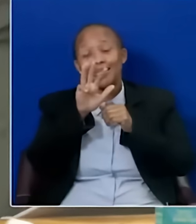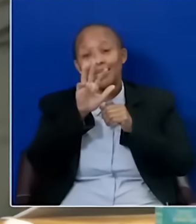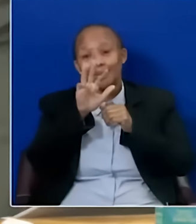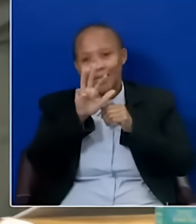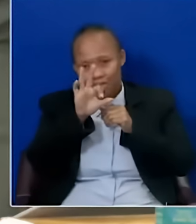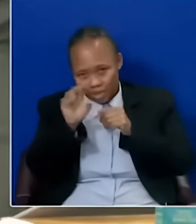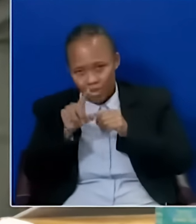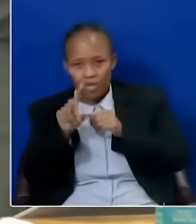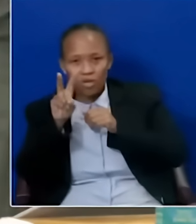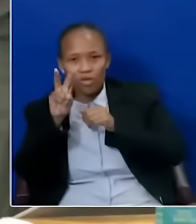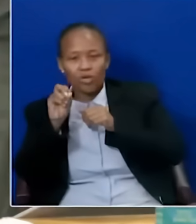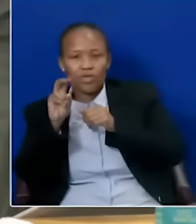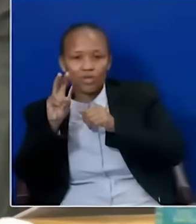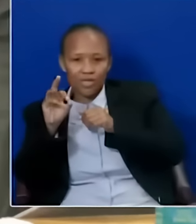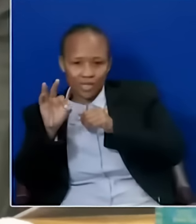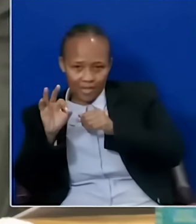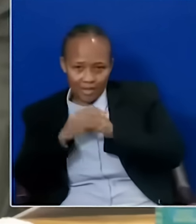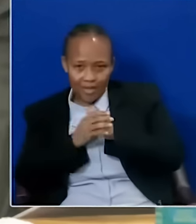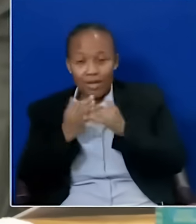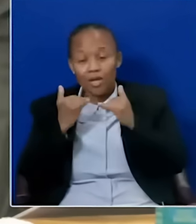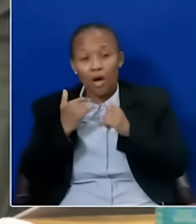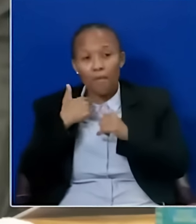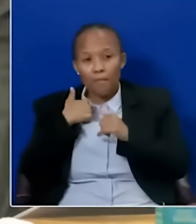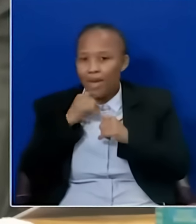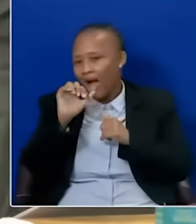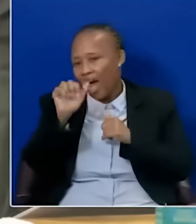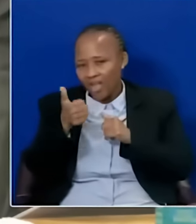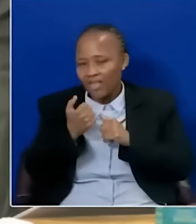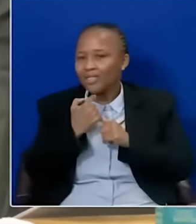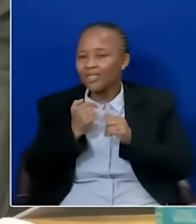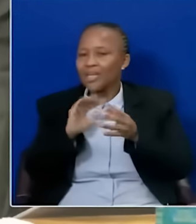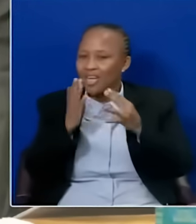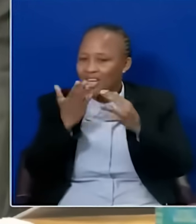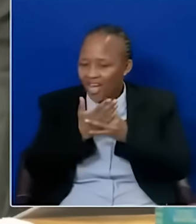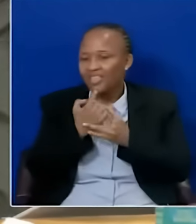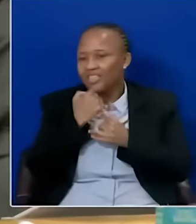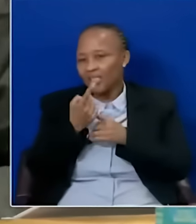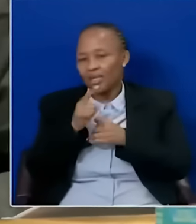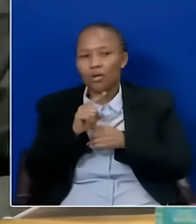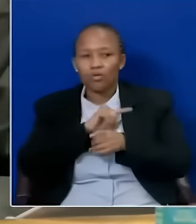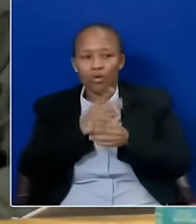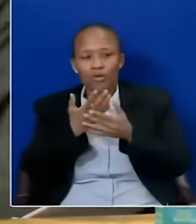For the rest, I'm going to ask you not to mention case numbers or case anything that identifies the case.